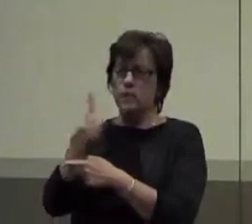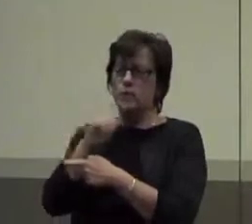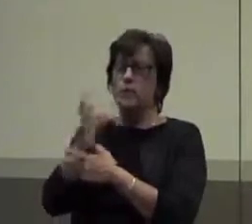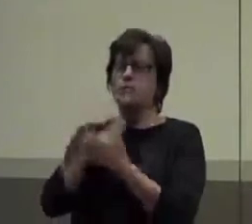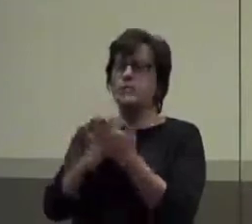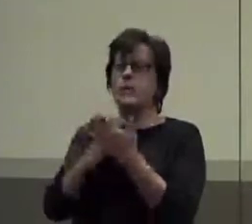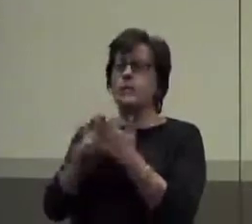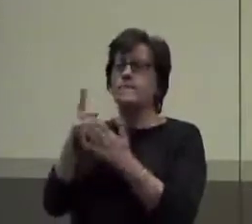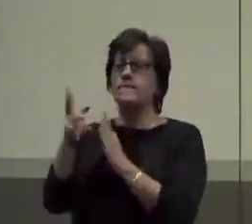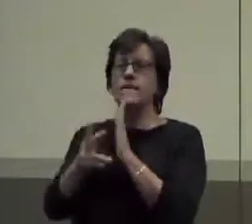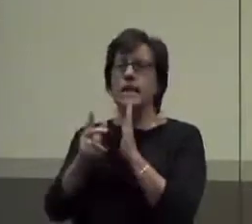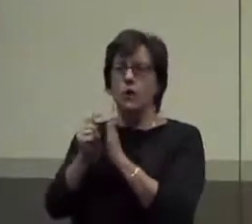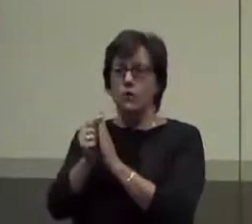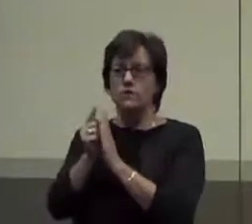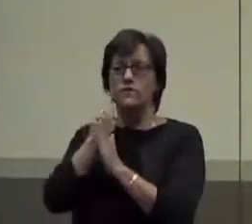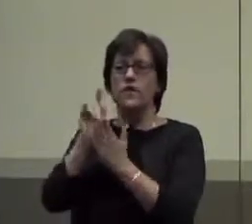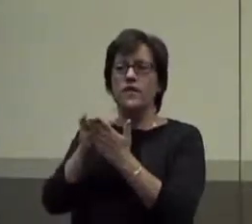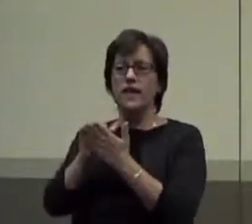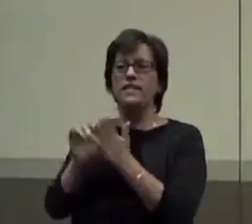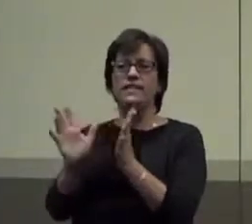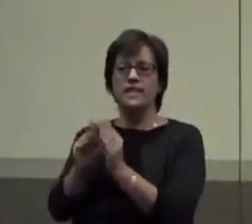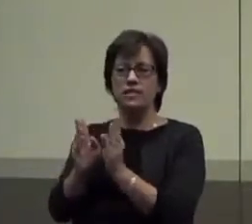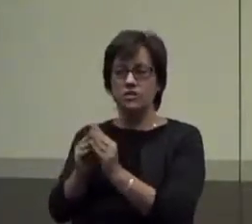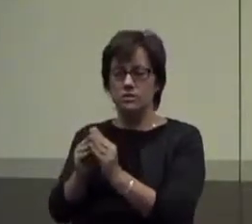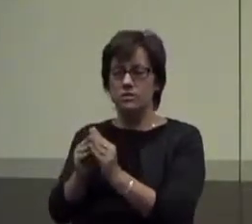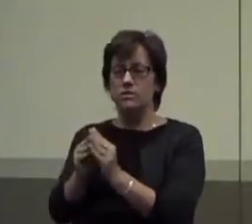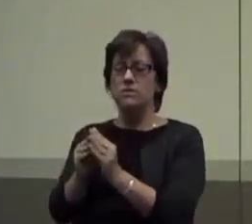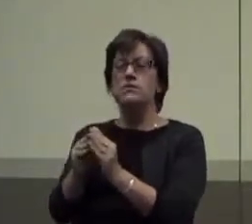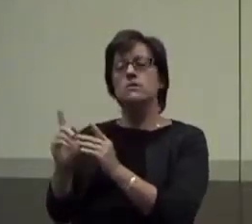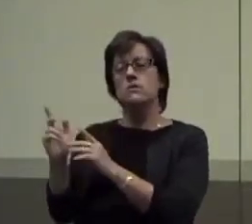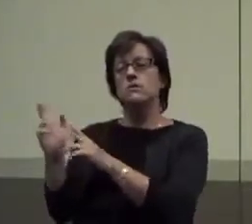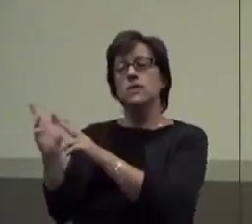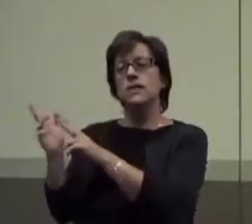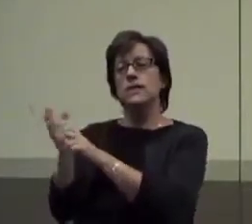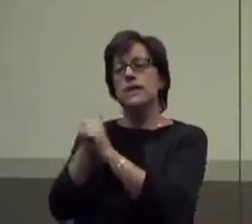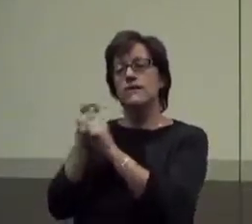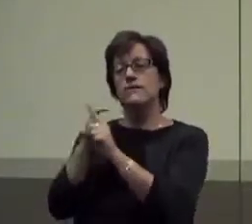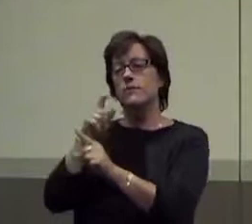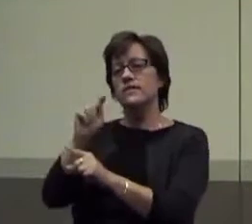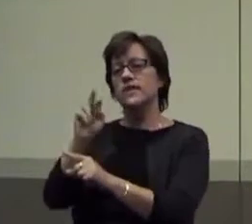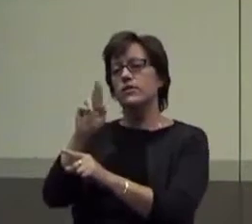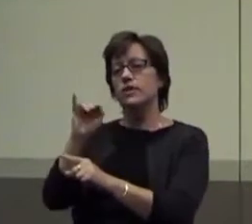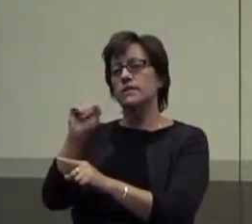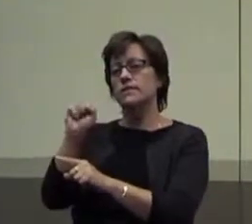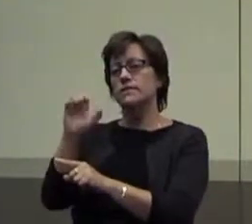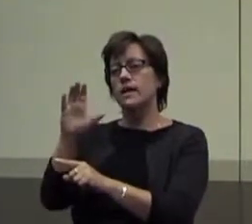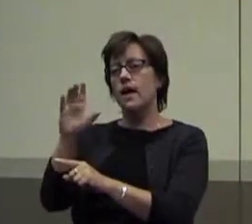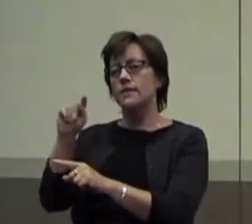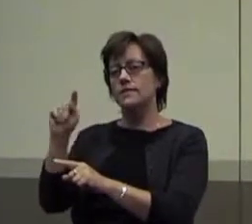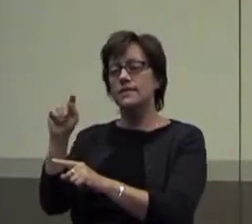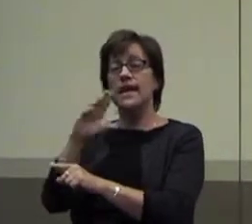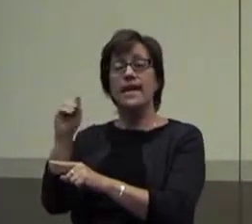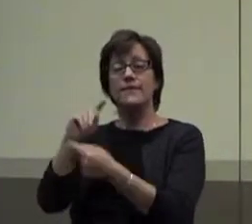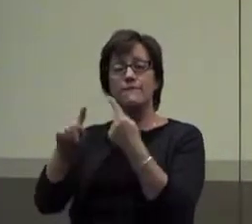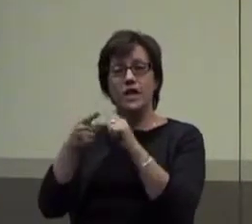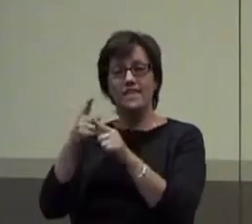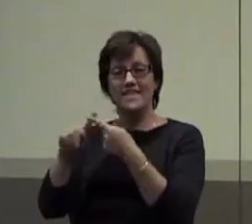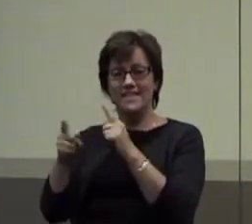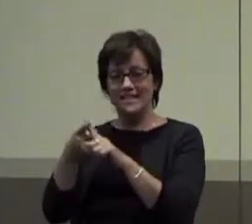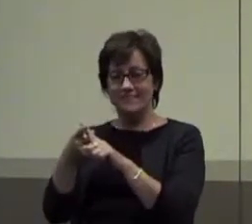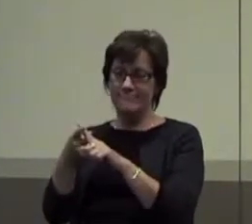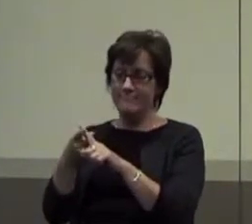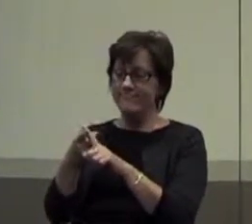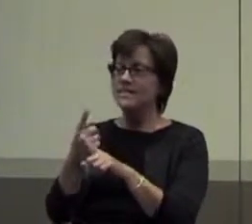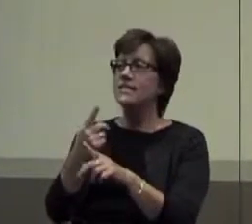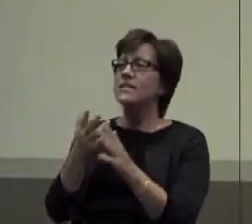this session. And again, these are available from Terry Scott and friends. So